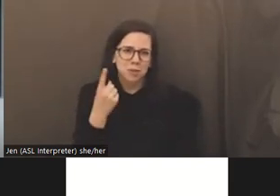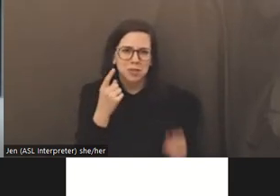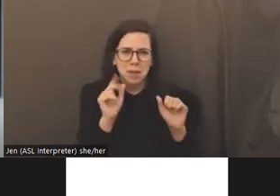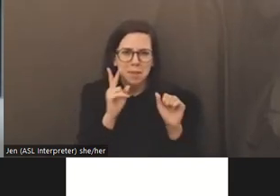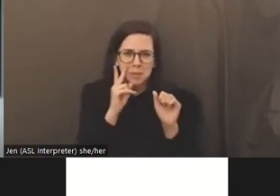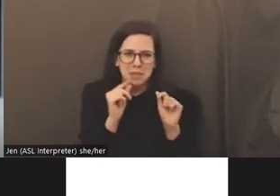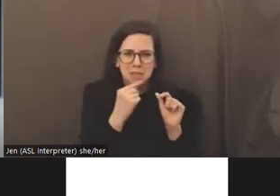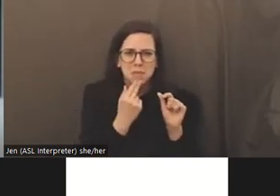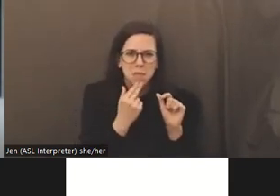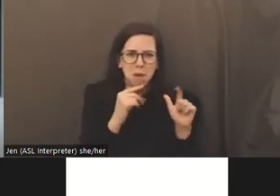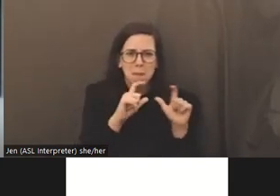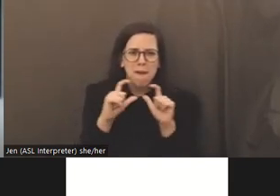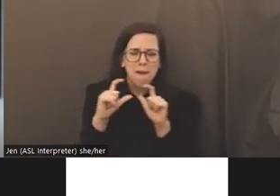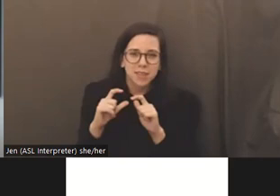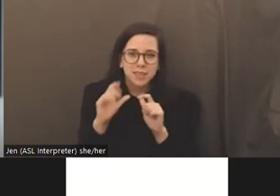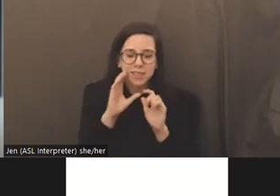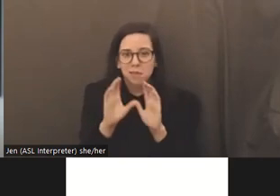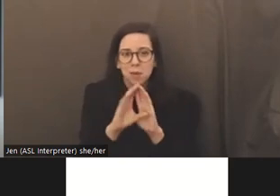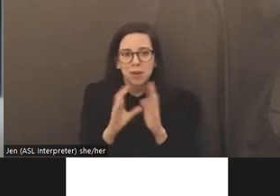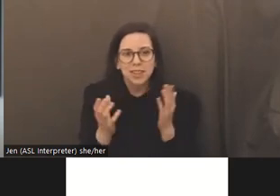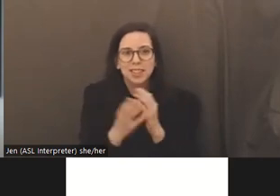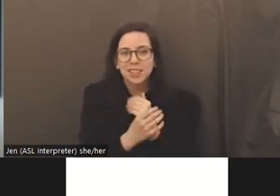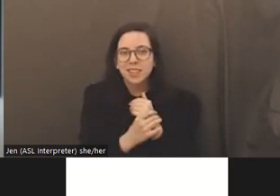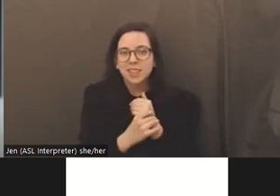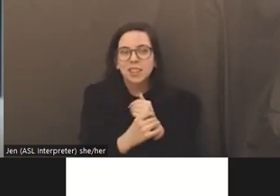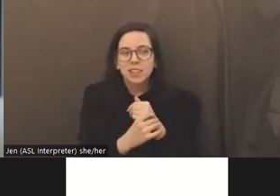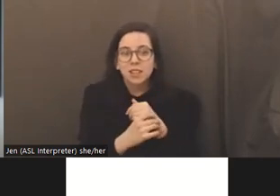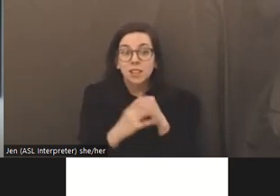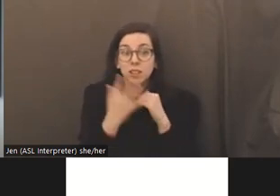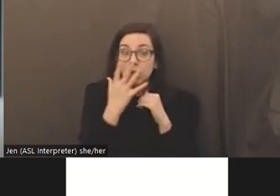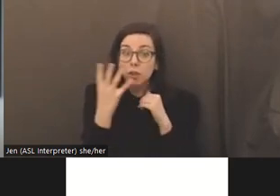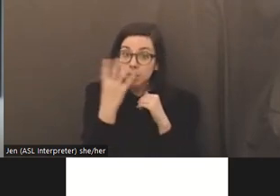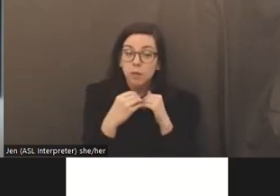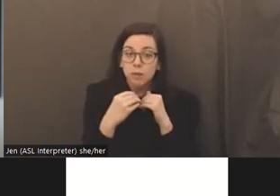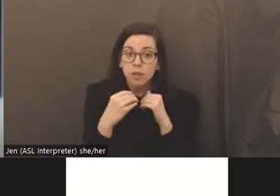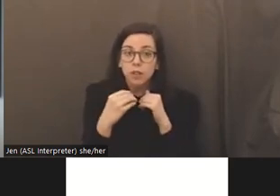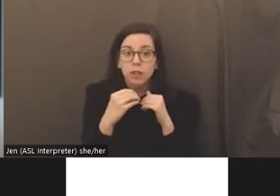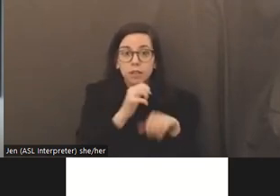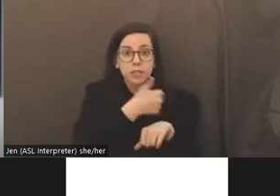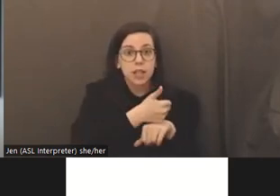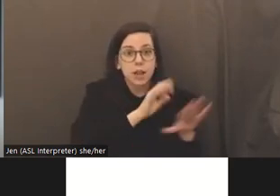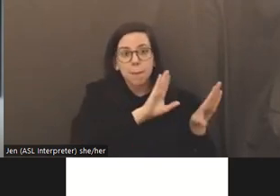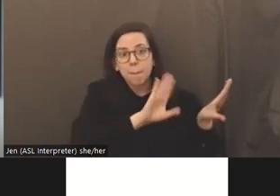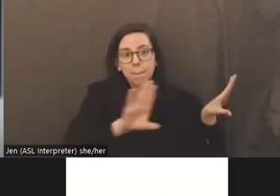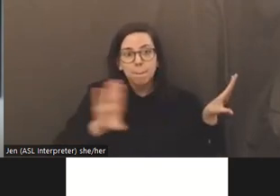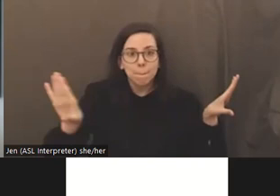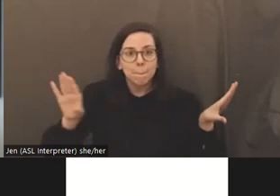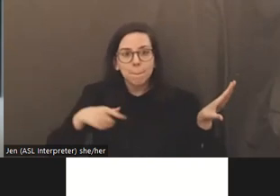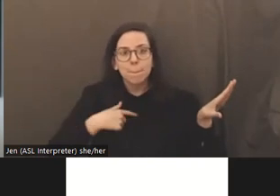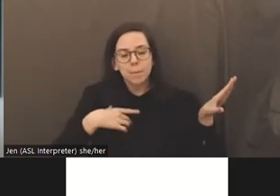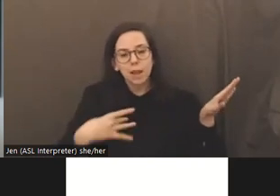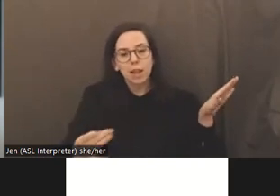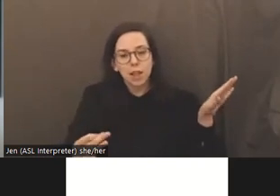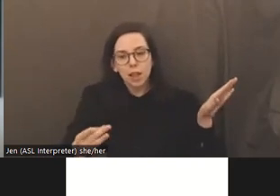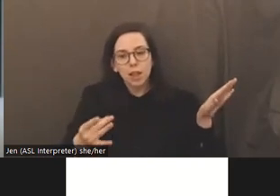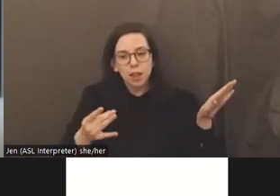bigger photo. No, please. It looked beautifully laid out. I really liked how